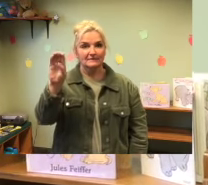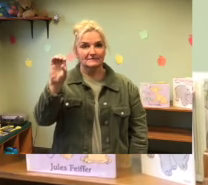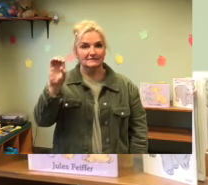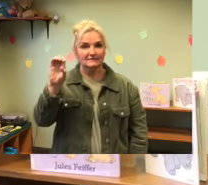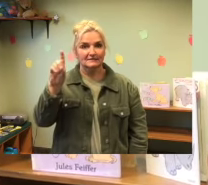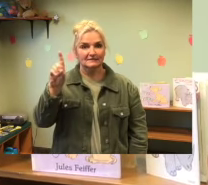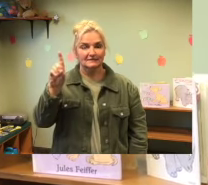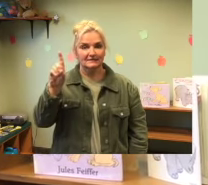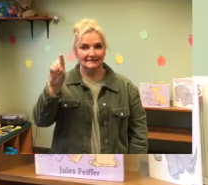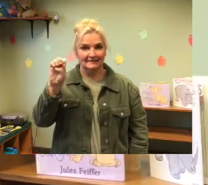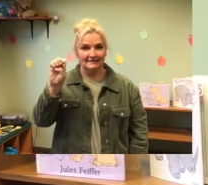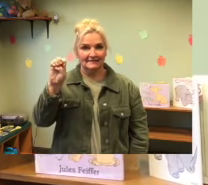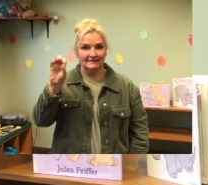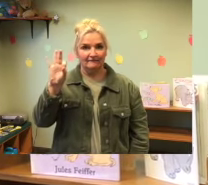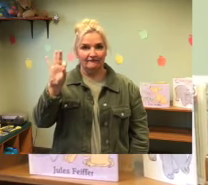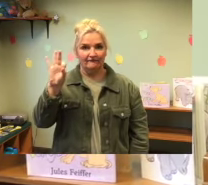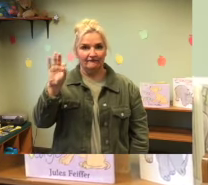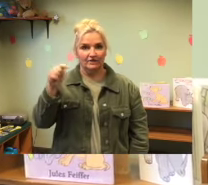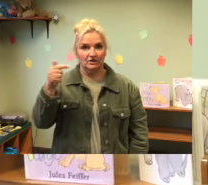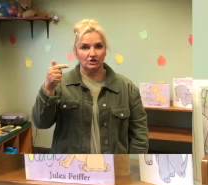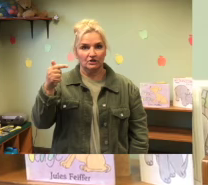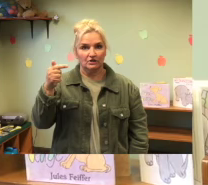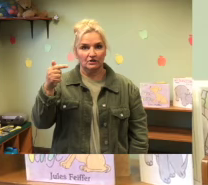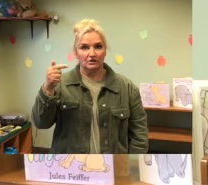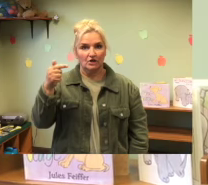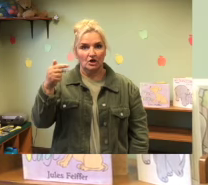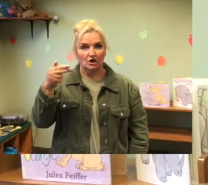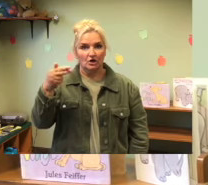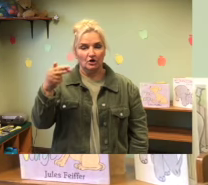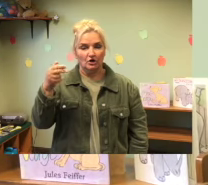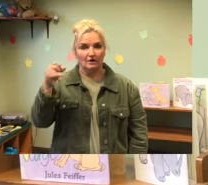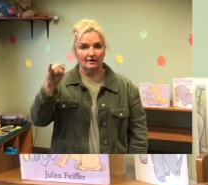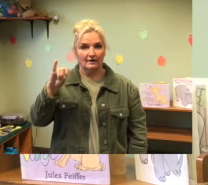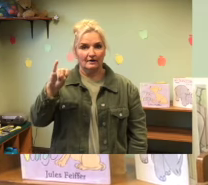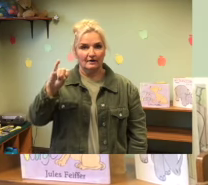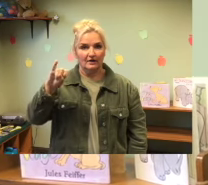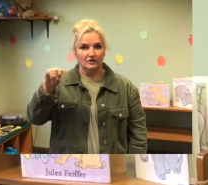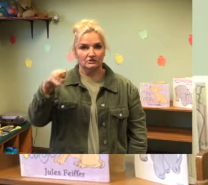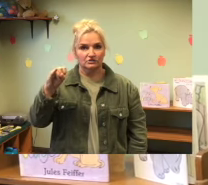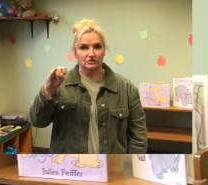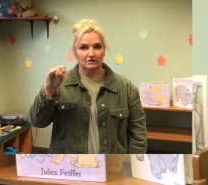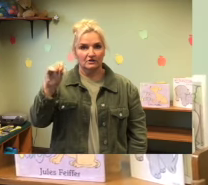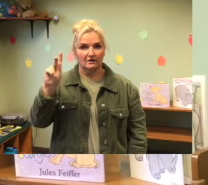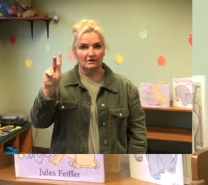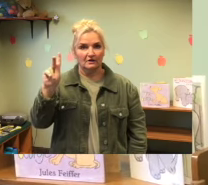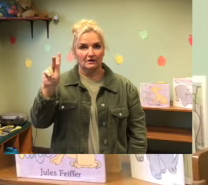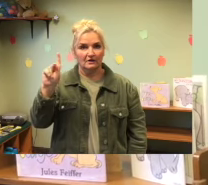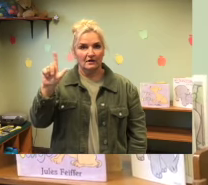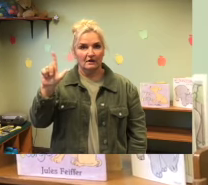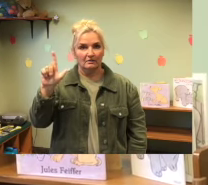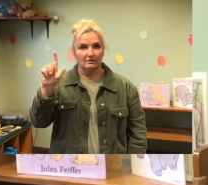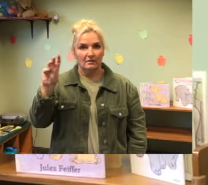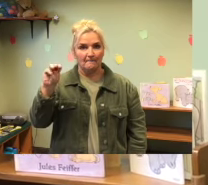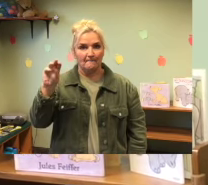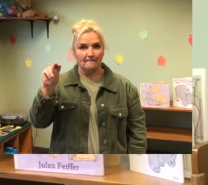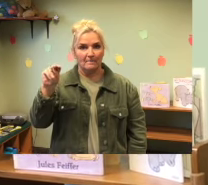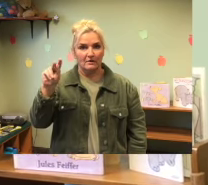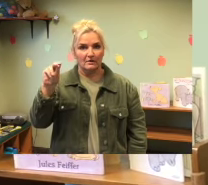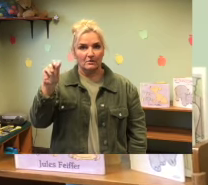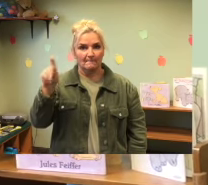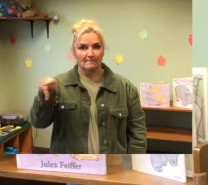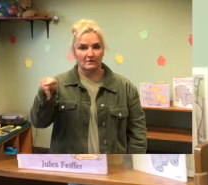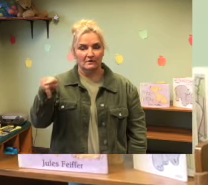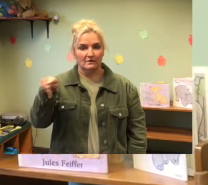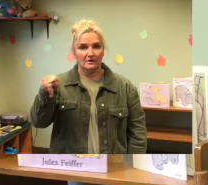B, C, D, E, F, G, H, I, J, K, L, M, N,